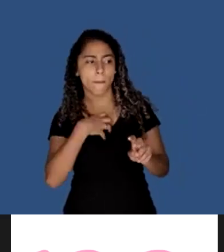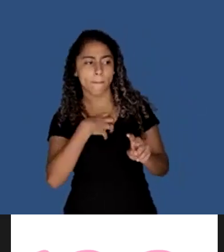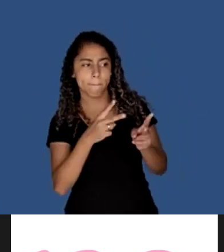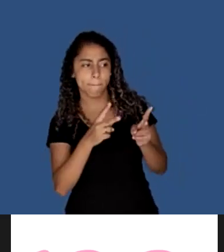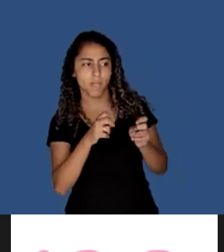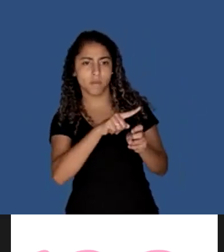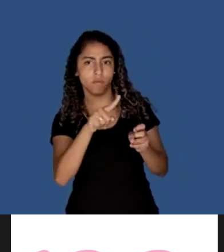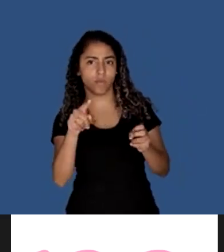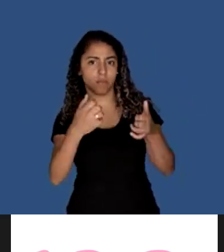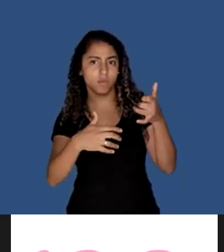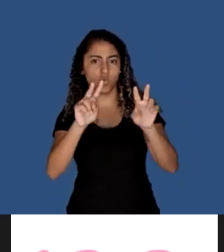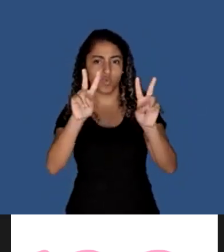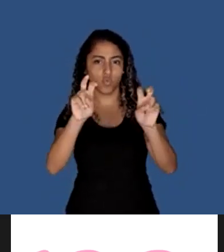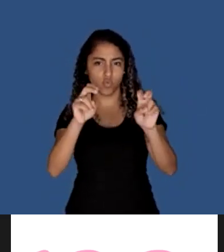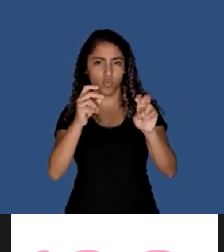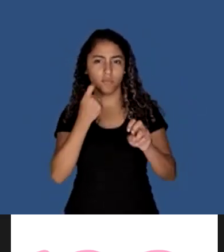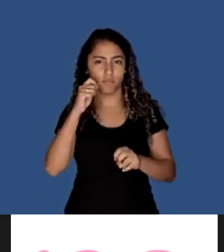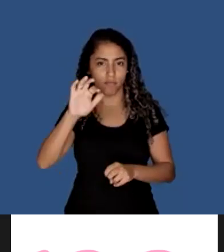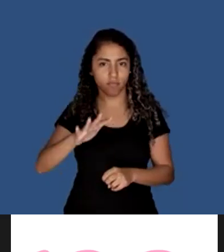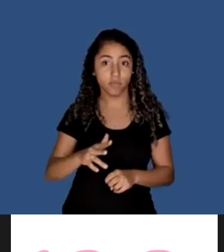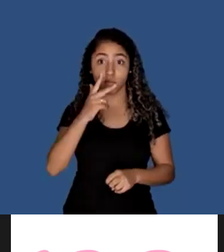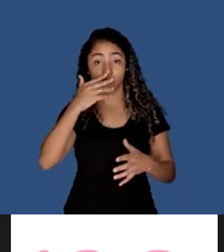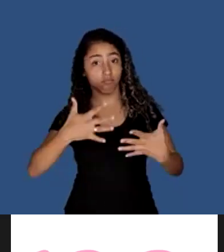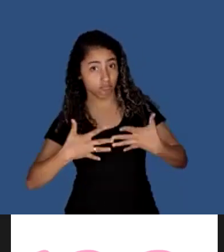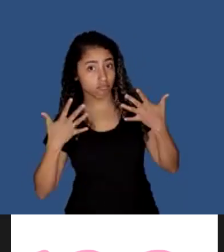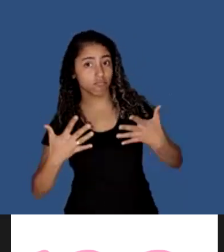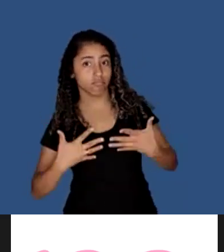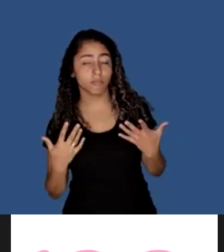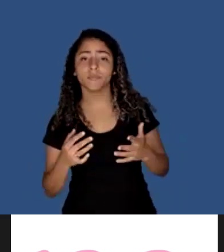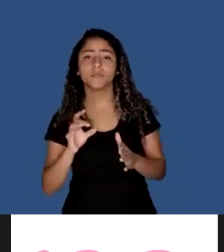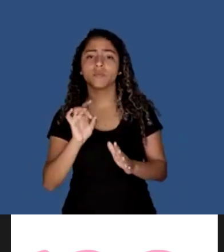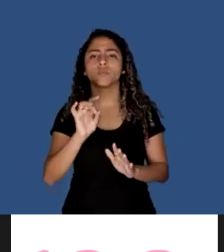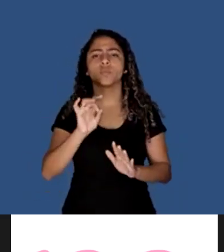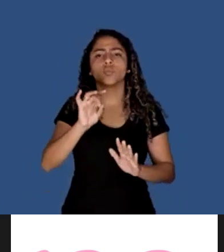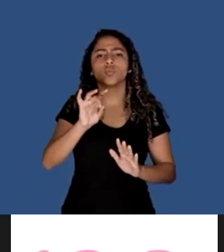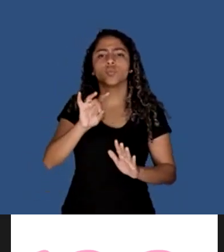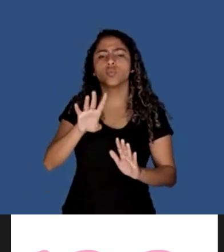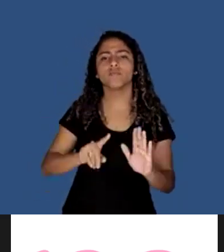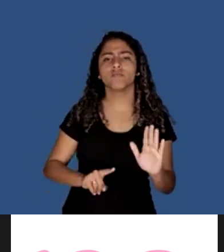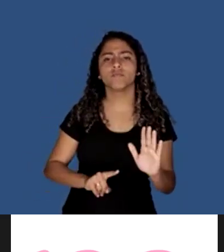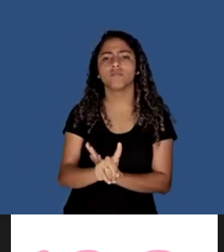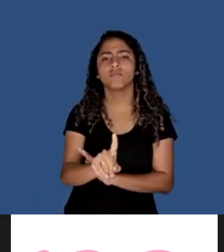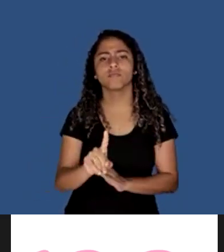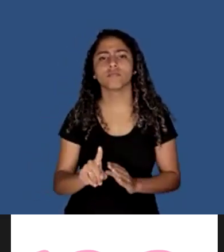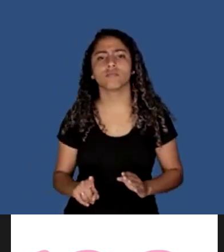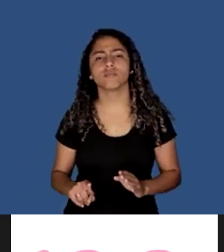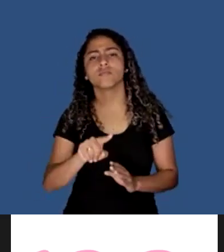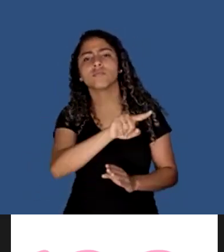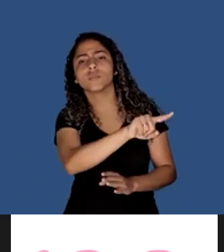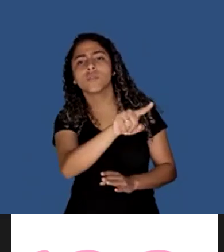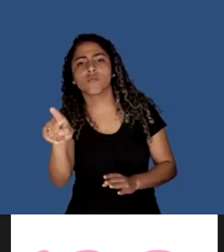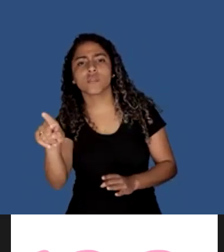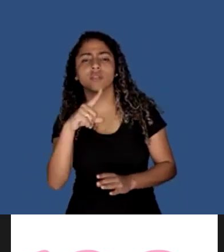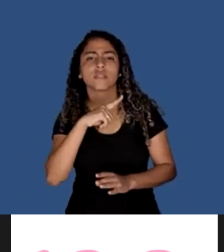what I feel in your notes about the Black Friday is that you're very excited. So what's